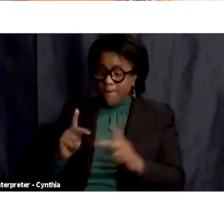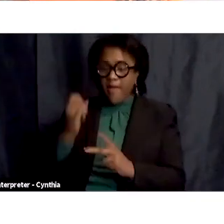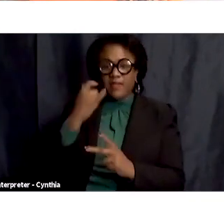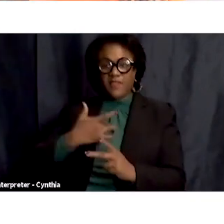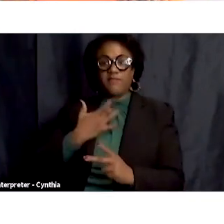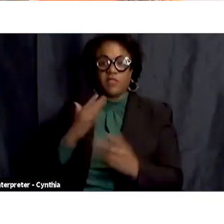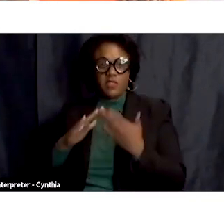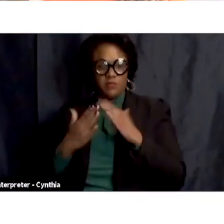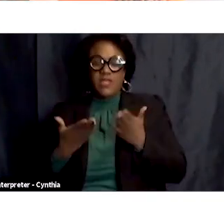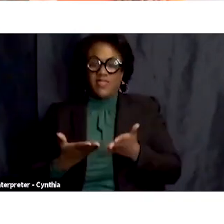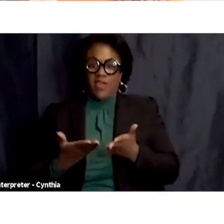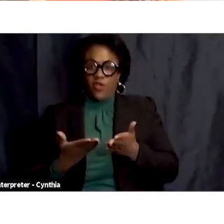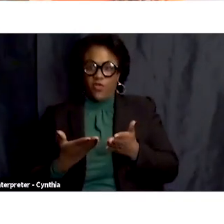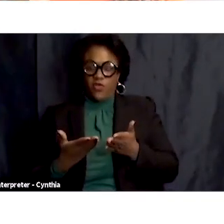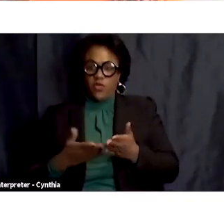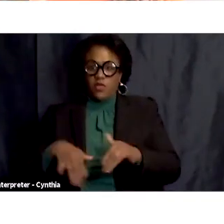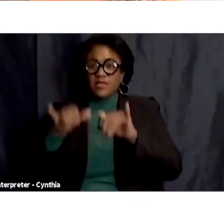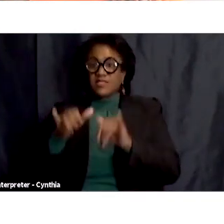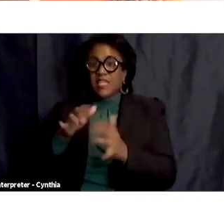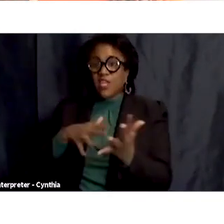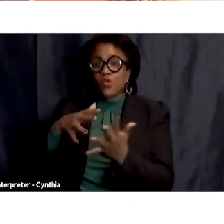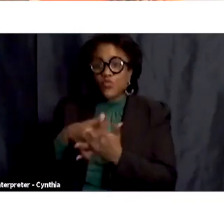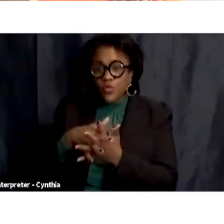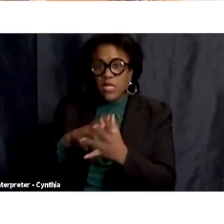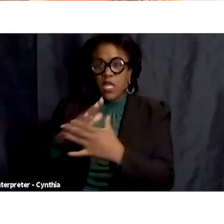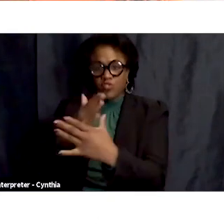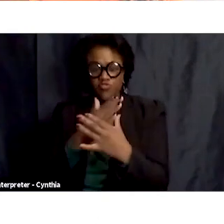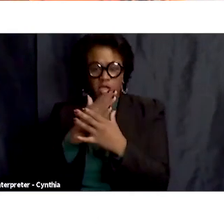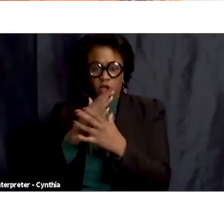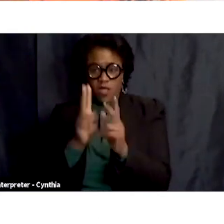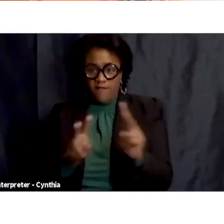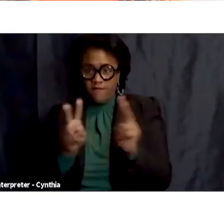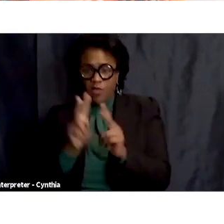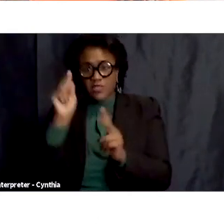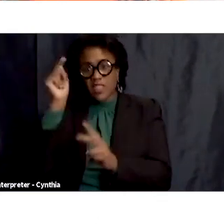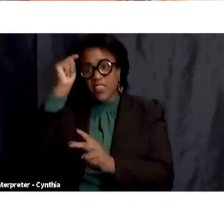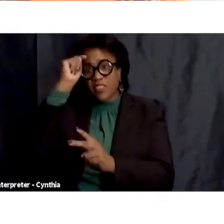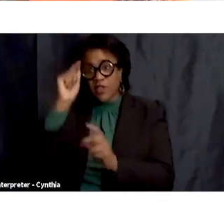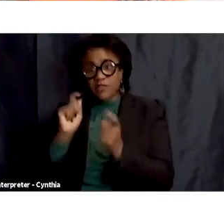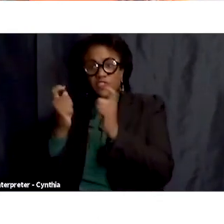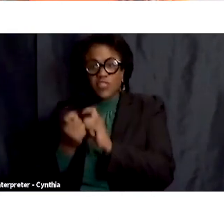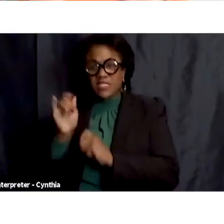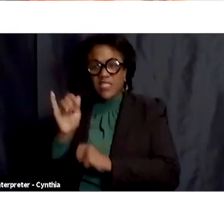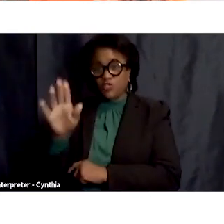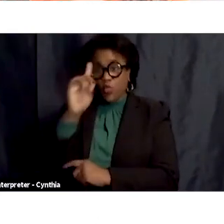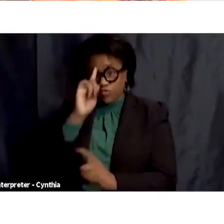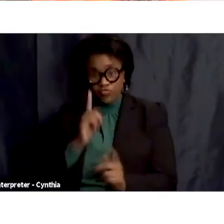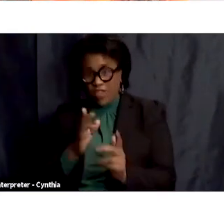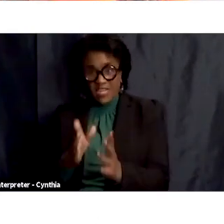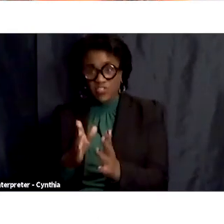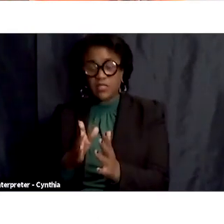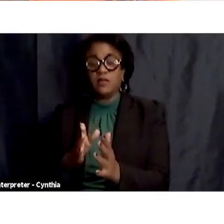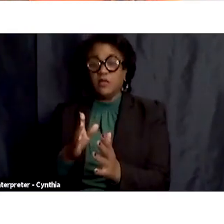community. Staying rooted in shared values and the theory of change. Theory of change is essentially your strategy. There's the short